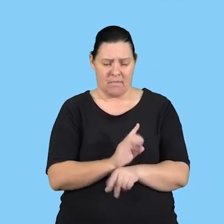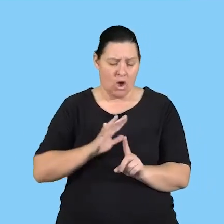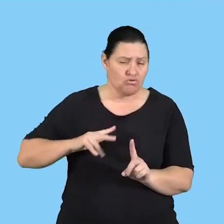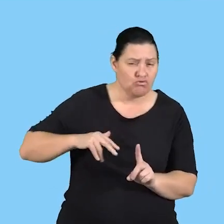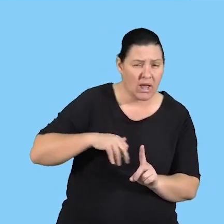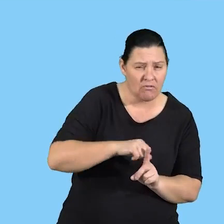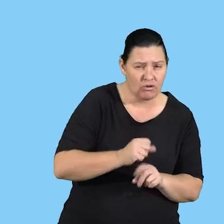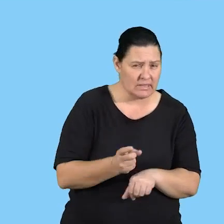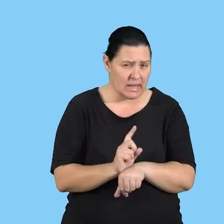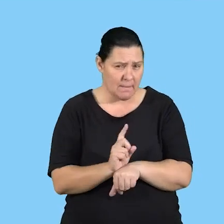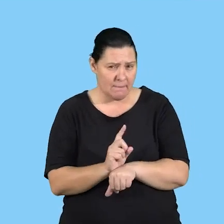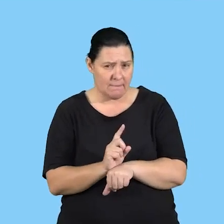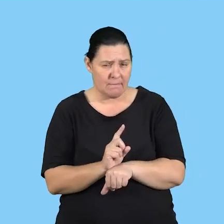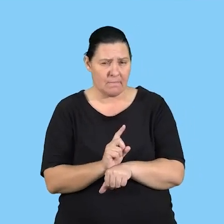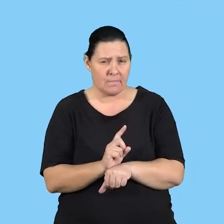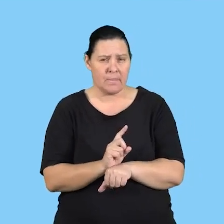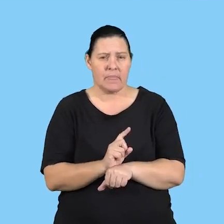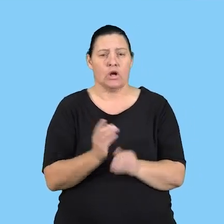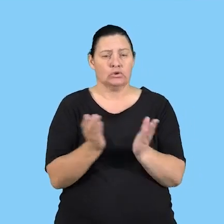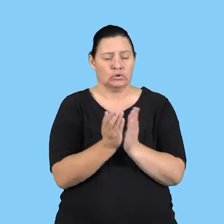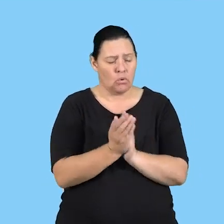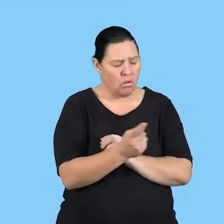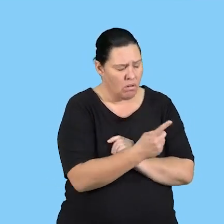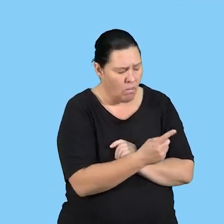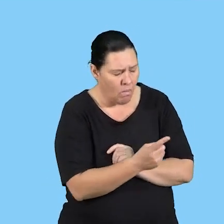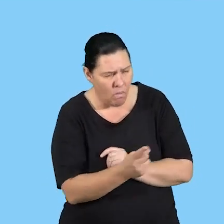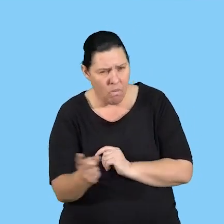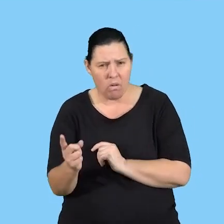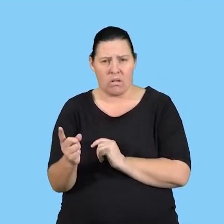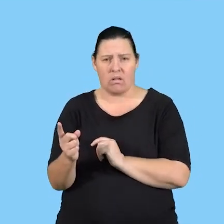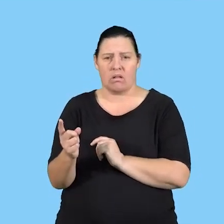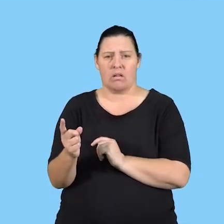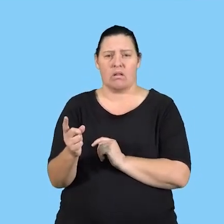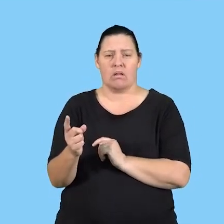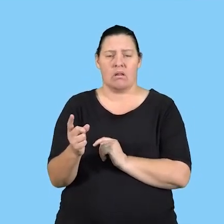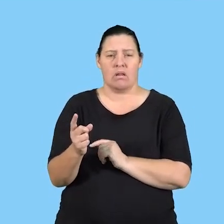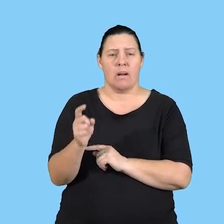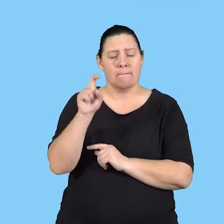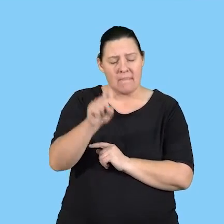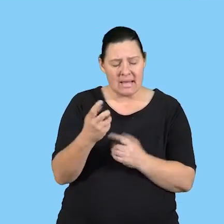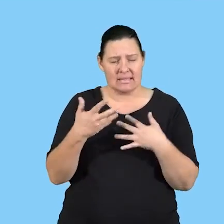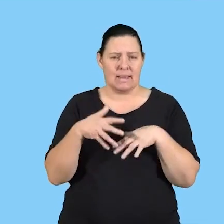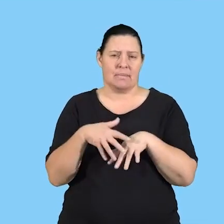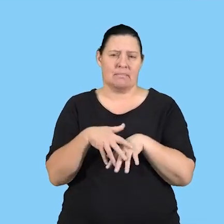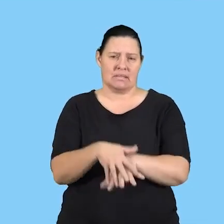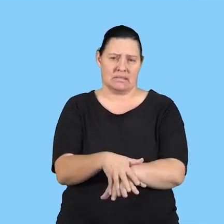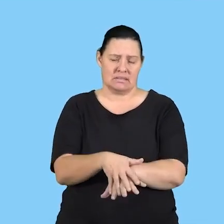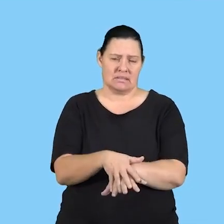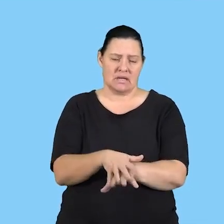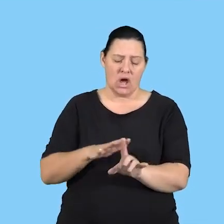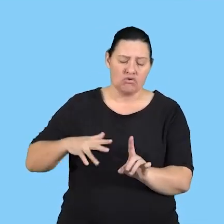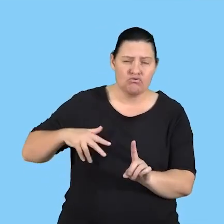this recovery period, all schools are required to implement